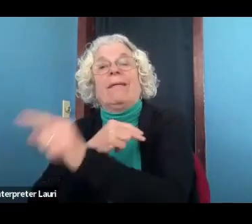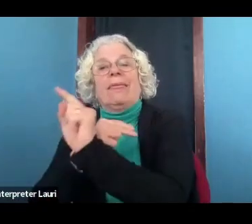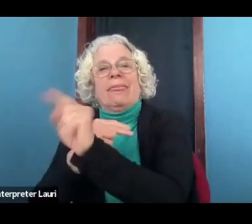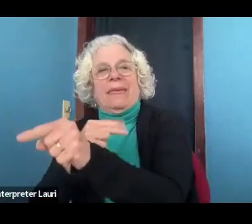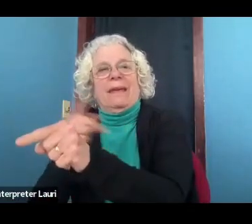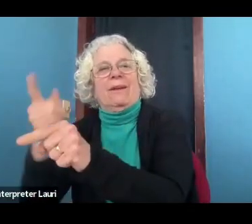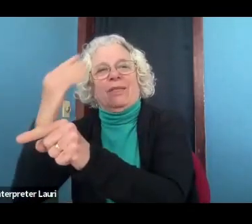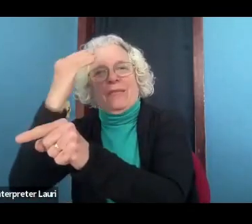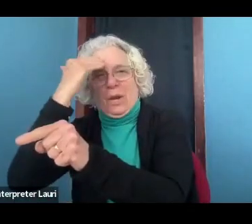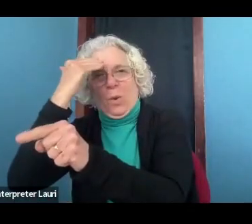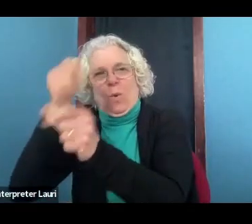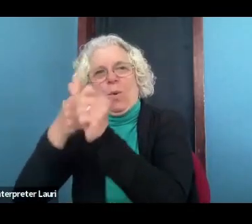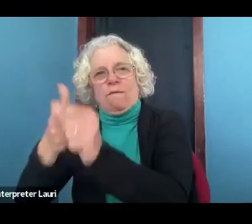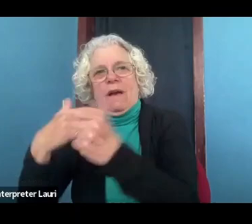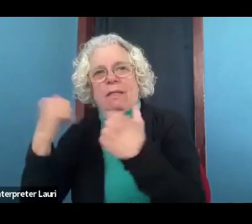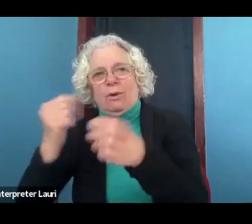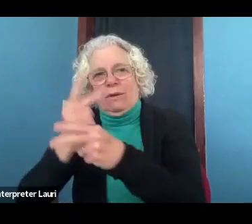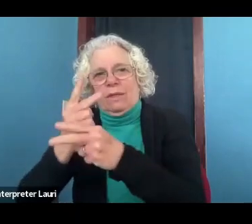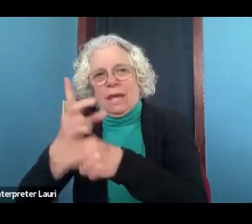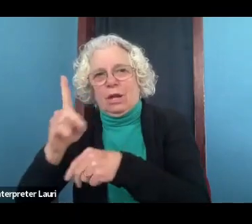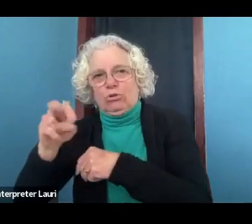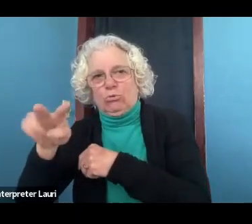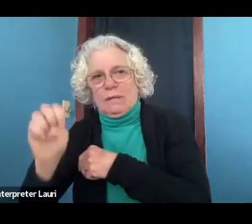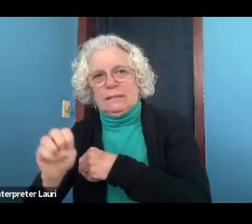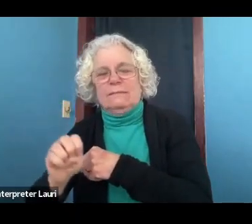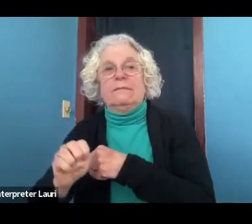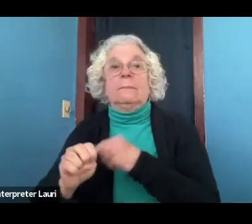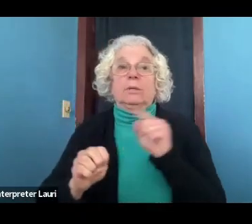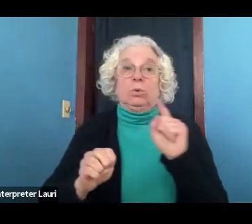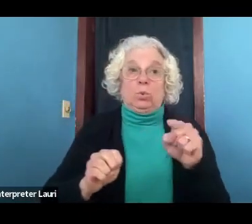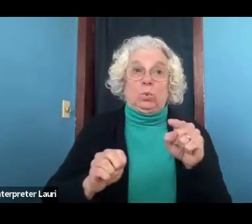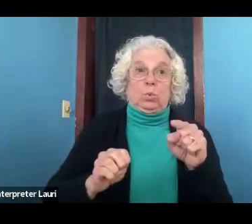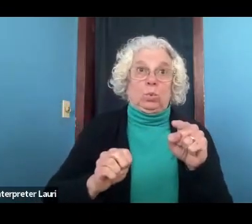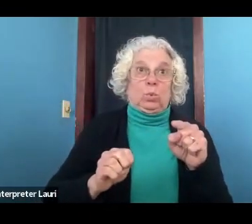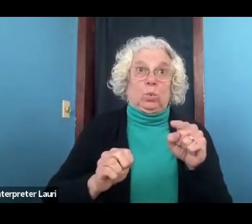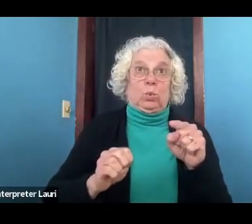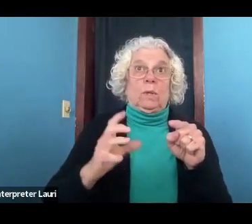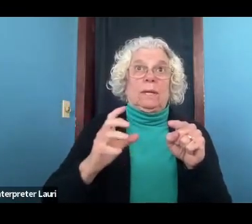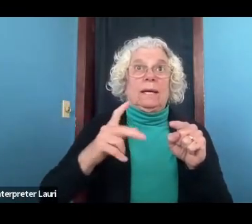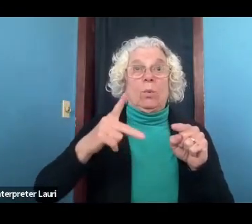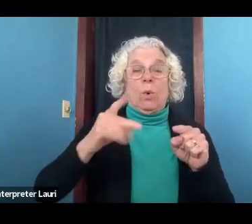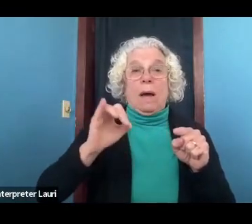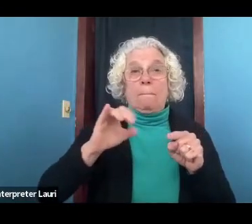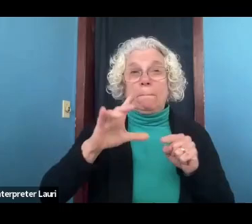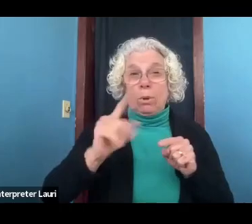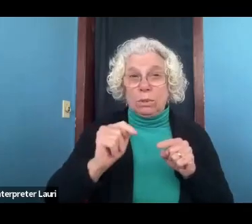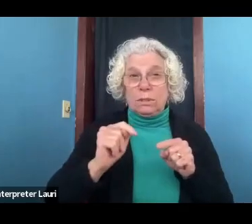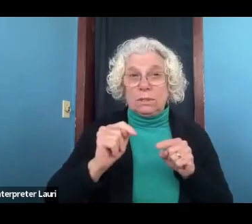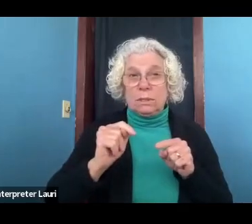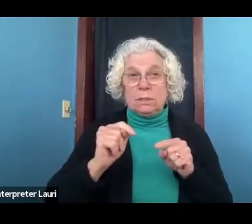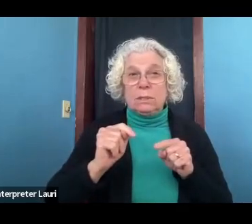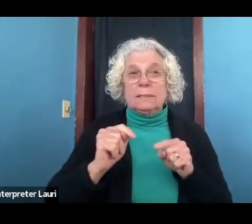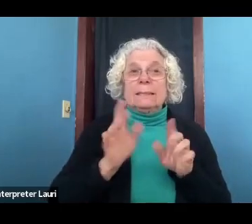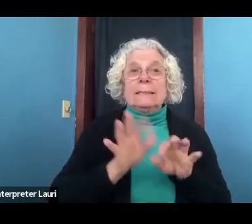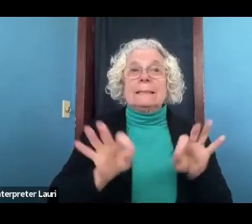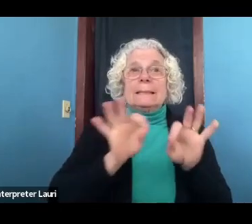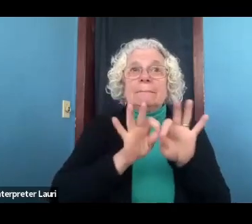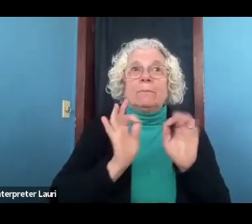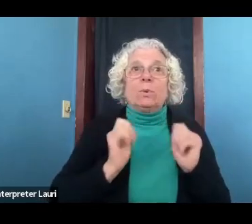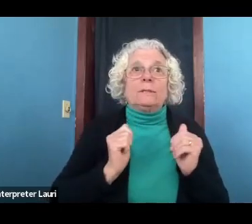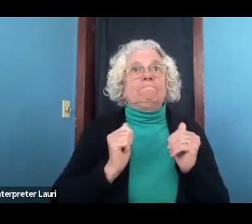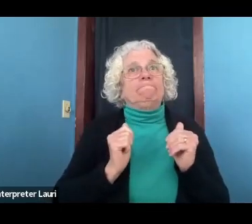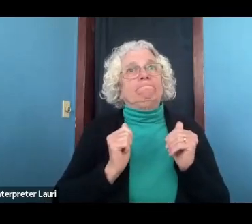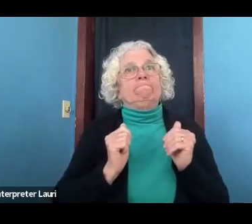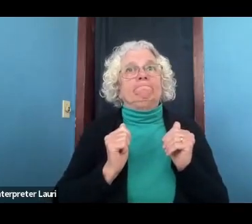Um, with a pulse, your signature is highly recommended, but let's say you didn't